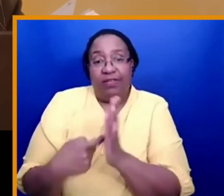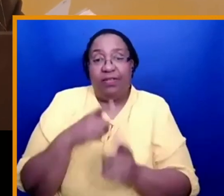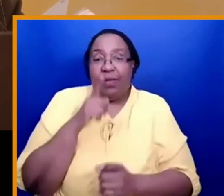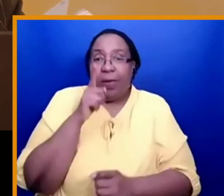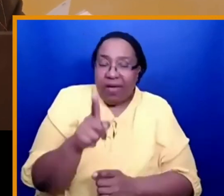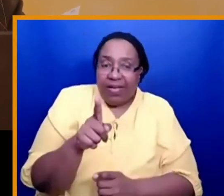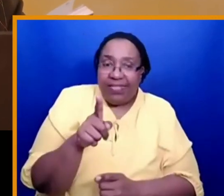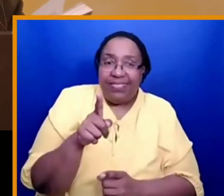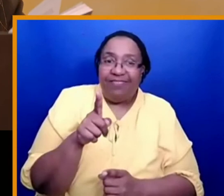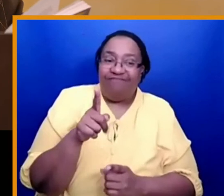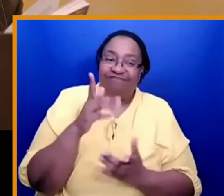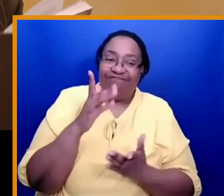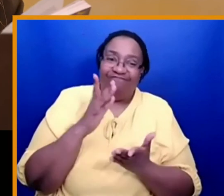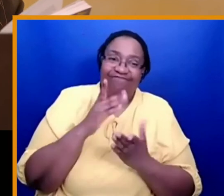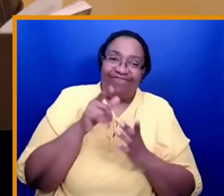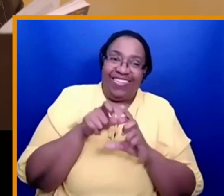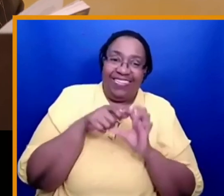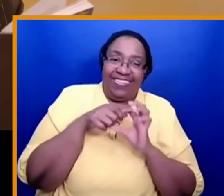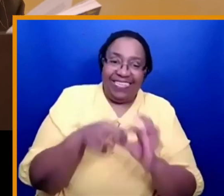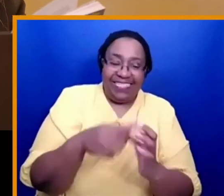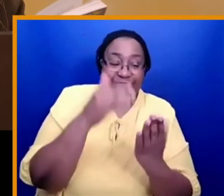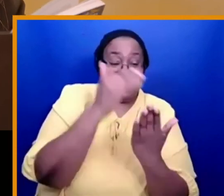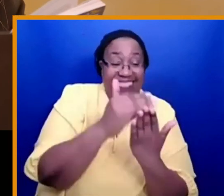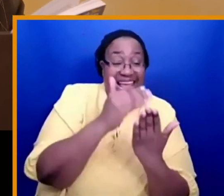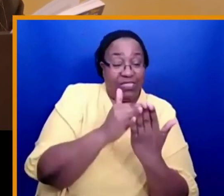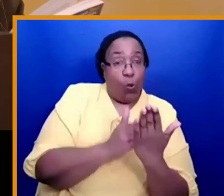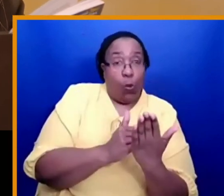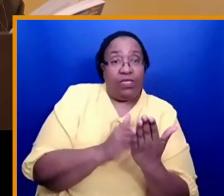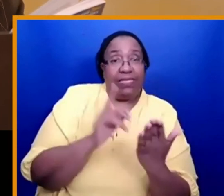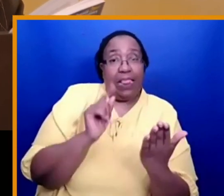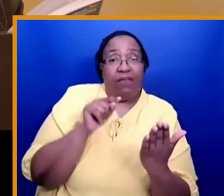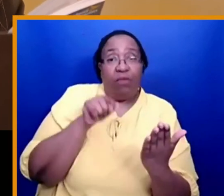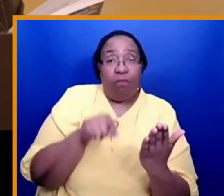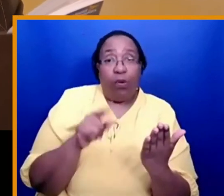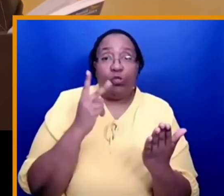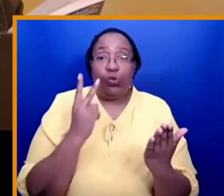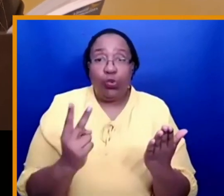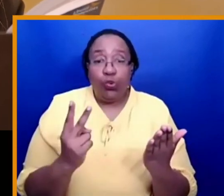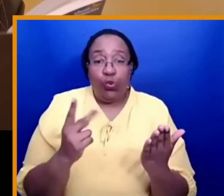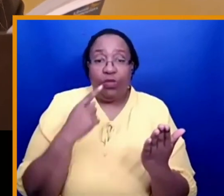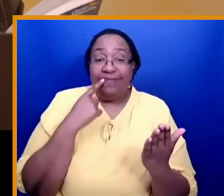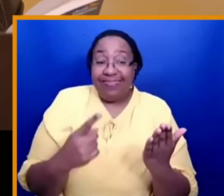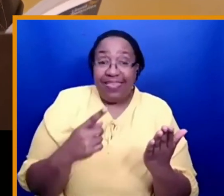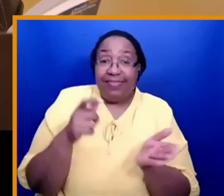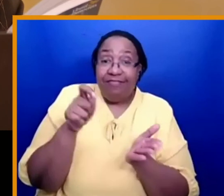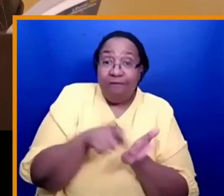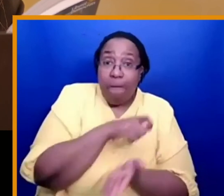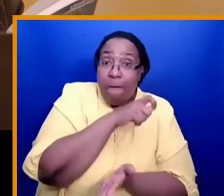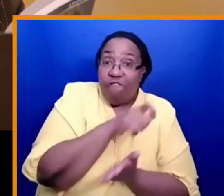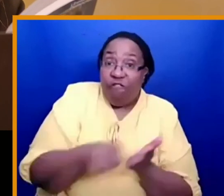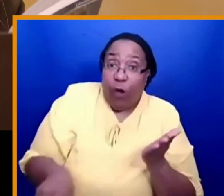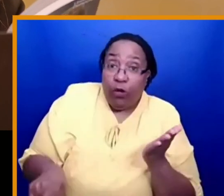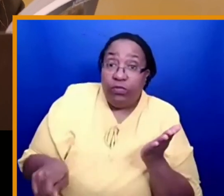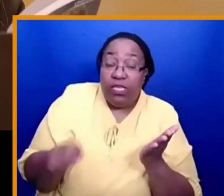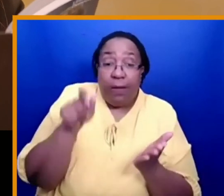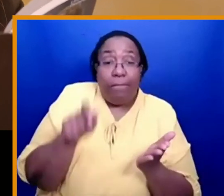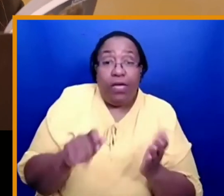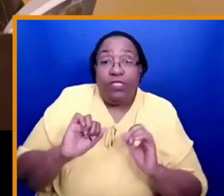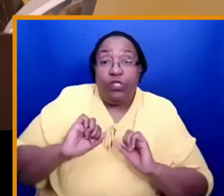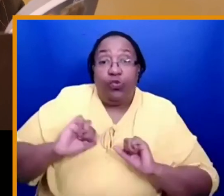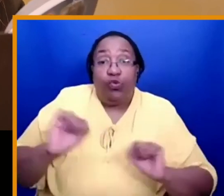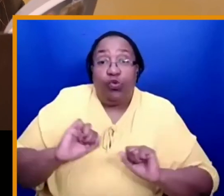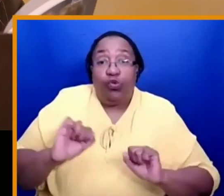the standing orders, 11.2, which say a voting member who has not already spoken in the debate